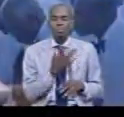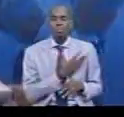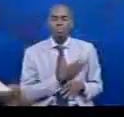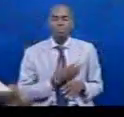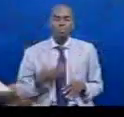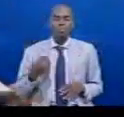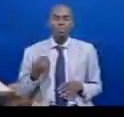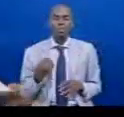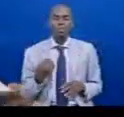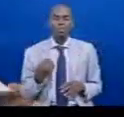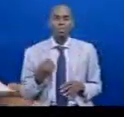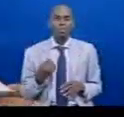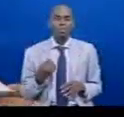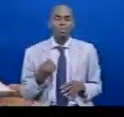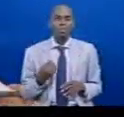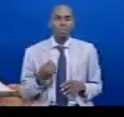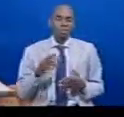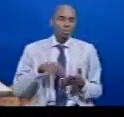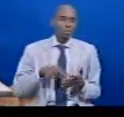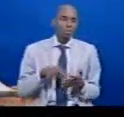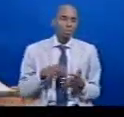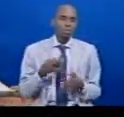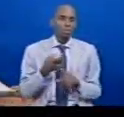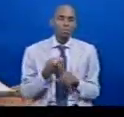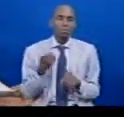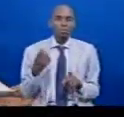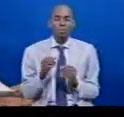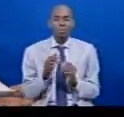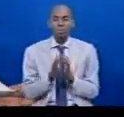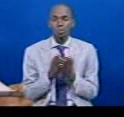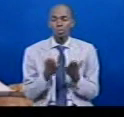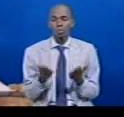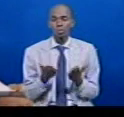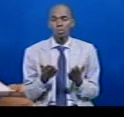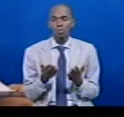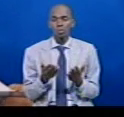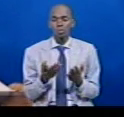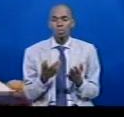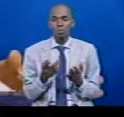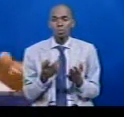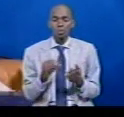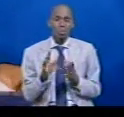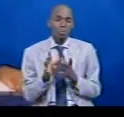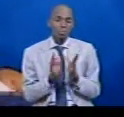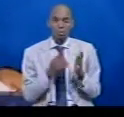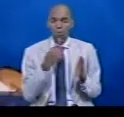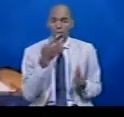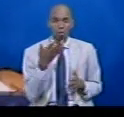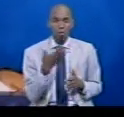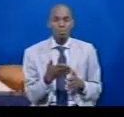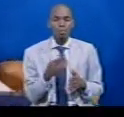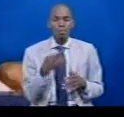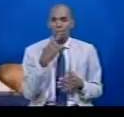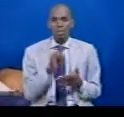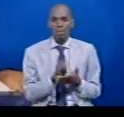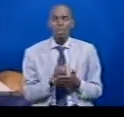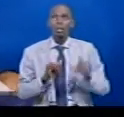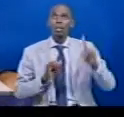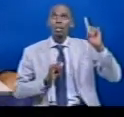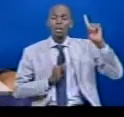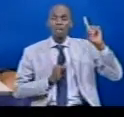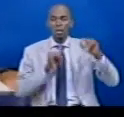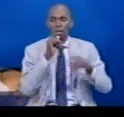32, verse 27, it says, the latter part of it said, I am the Lord, the God of all